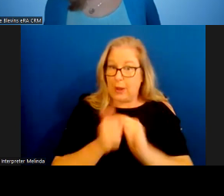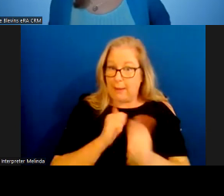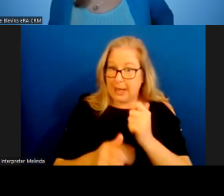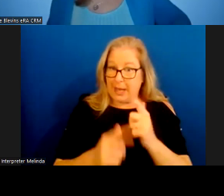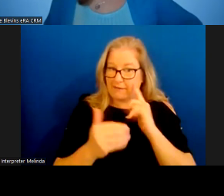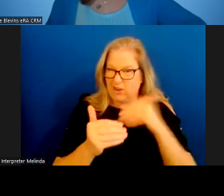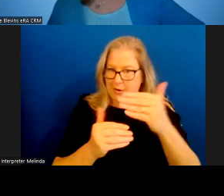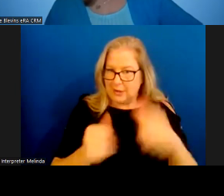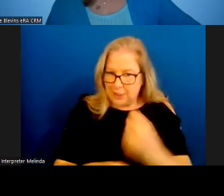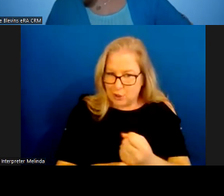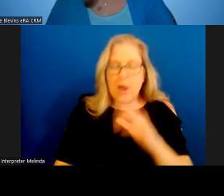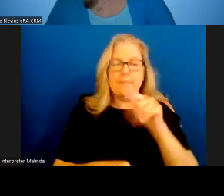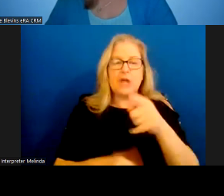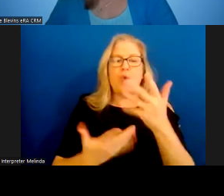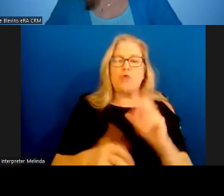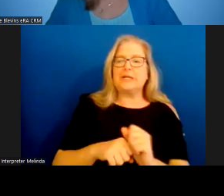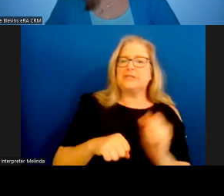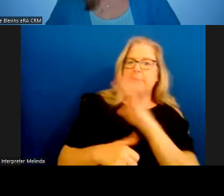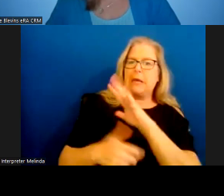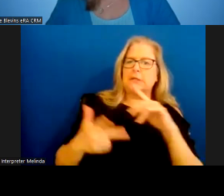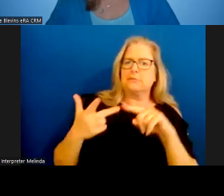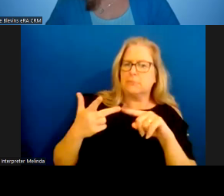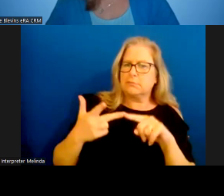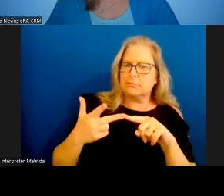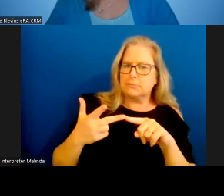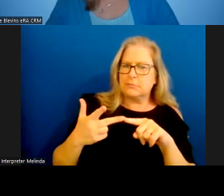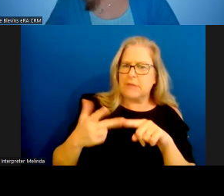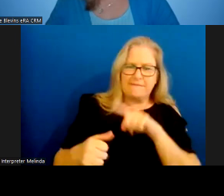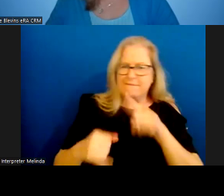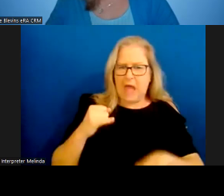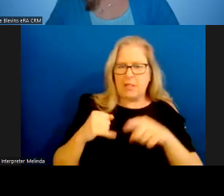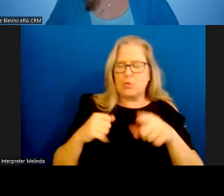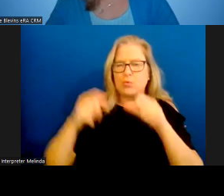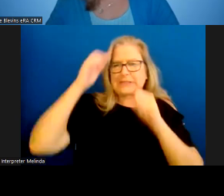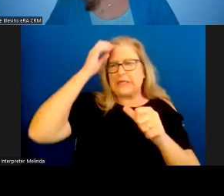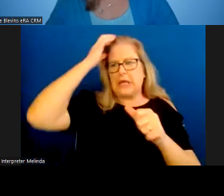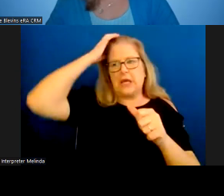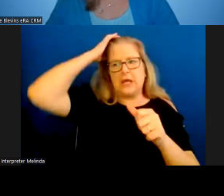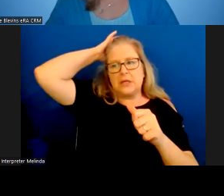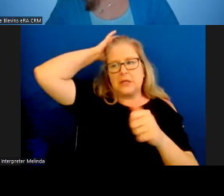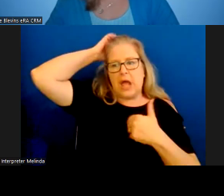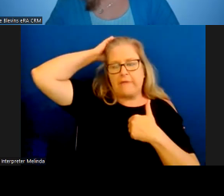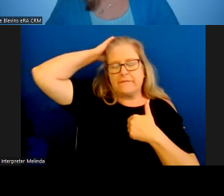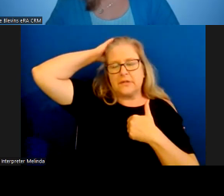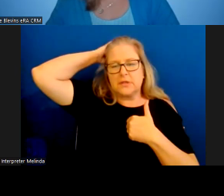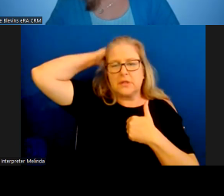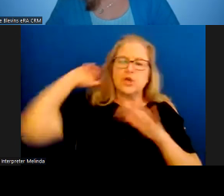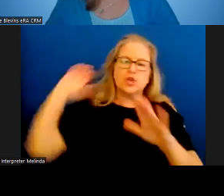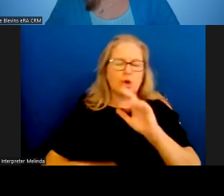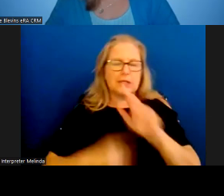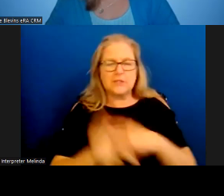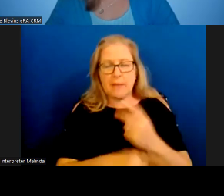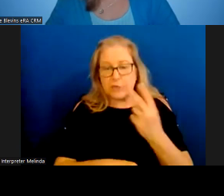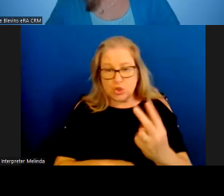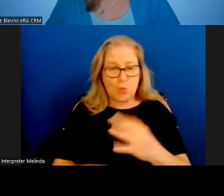but you've already submitted a final RPPR. You did not have your type 2